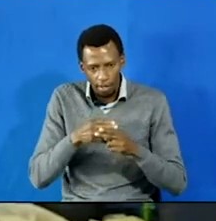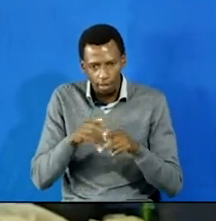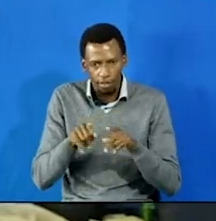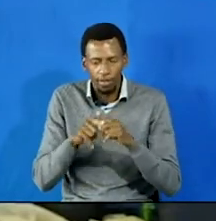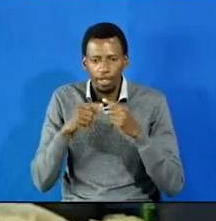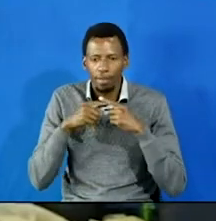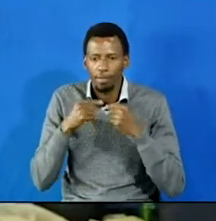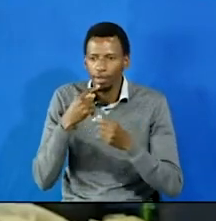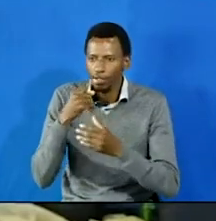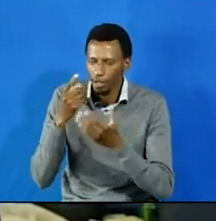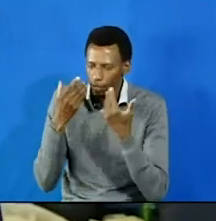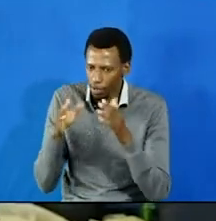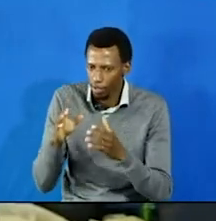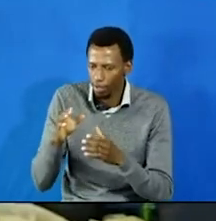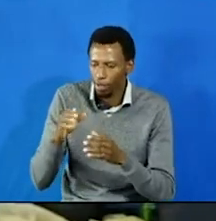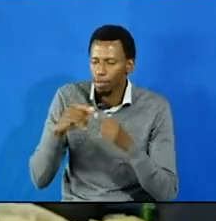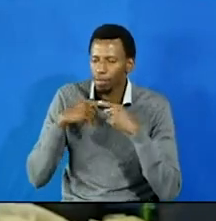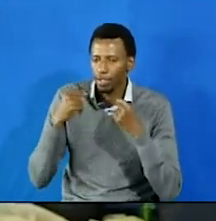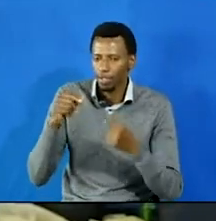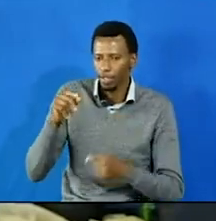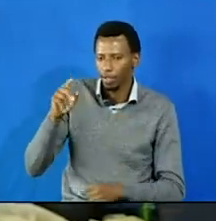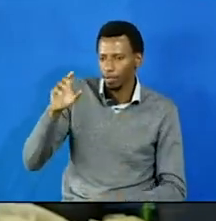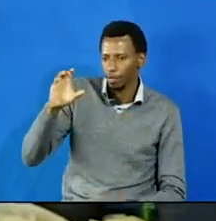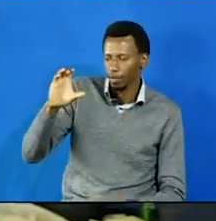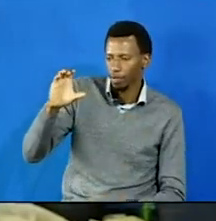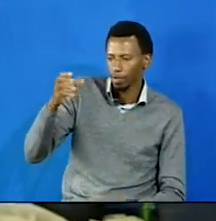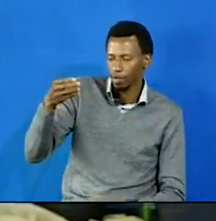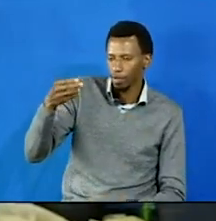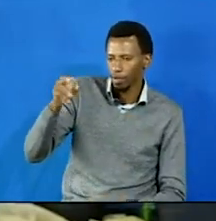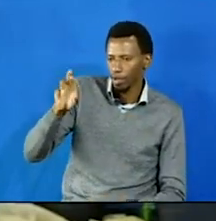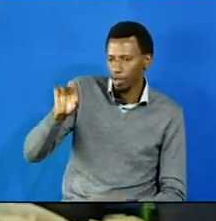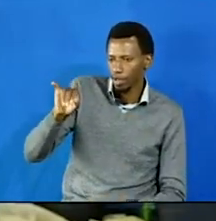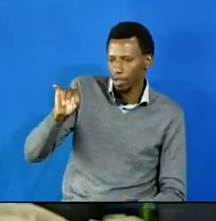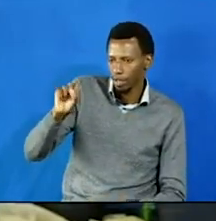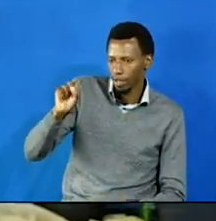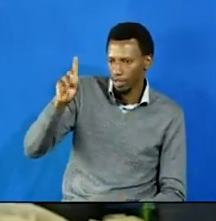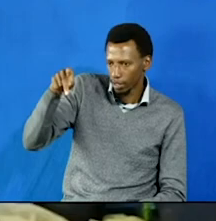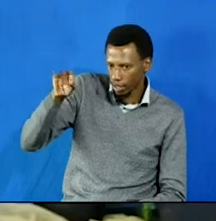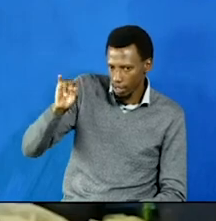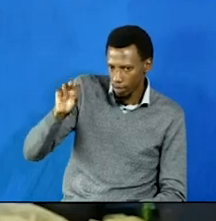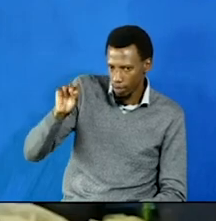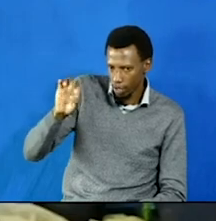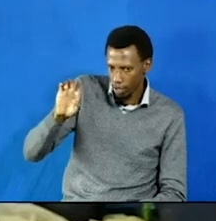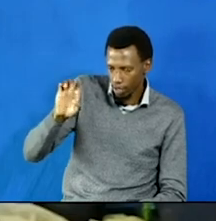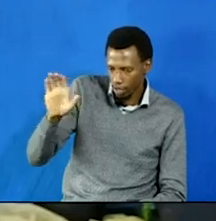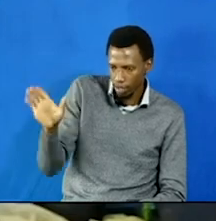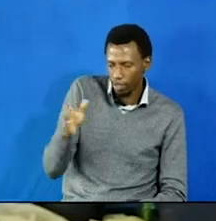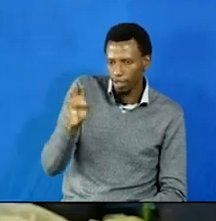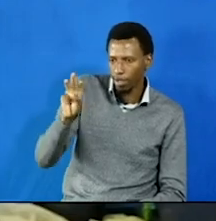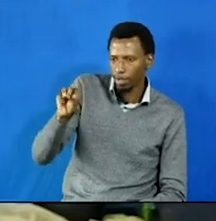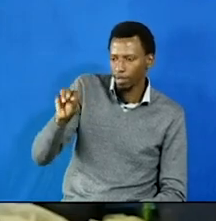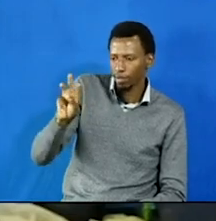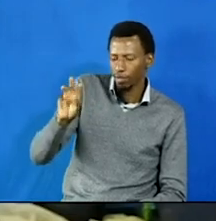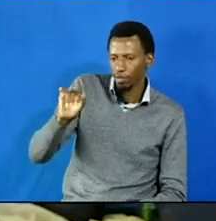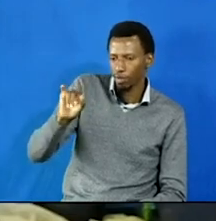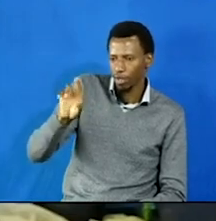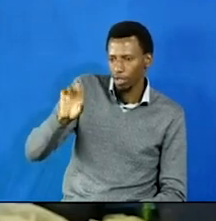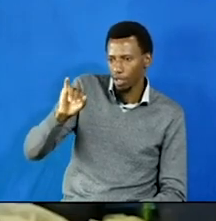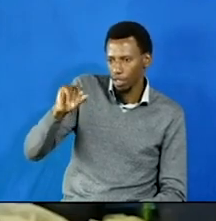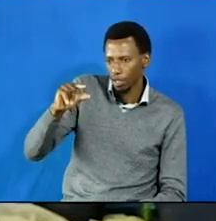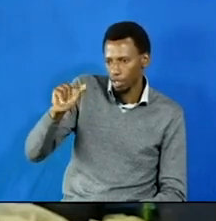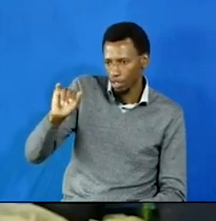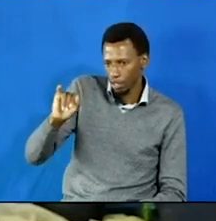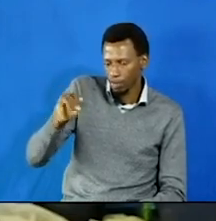Pastor Chrispine Mwirigi, and I love Jesus as my Lord and Savior, and were it not